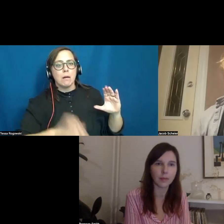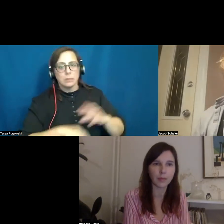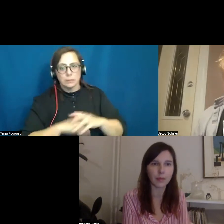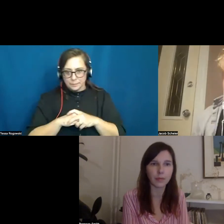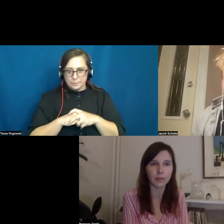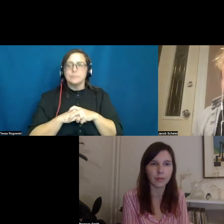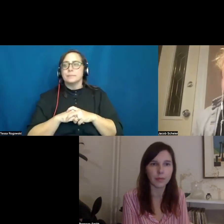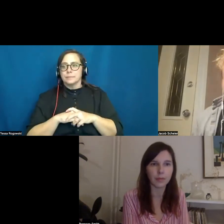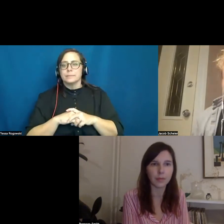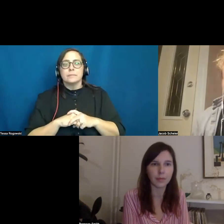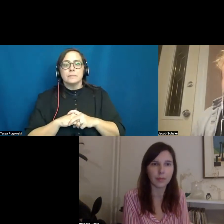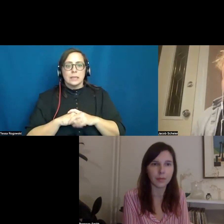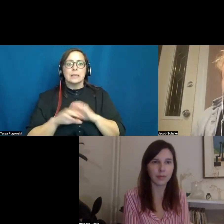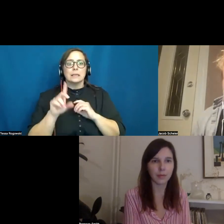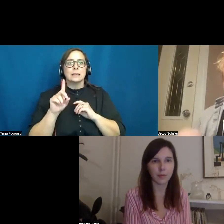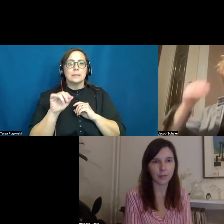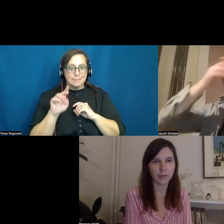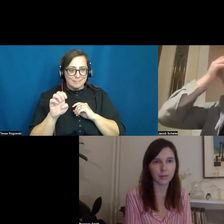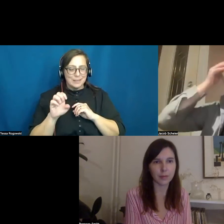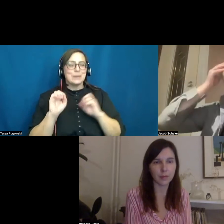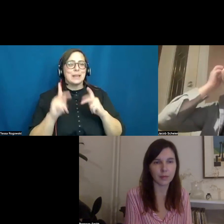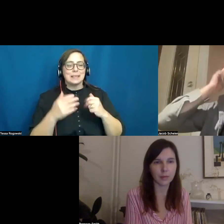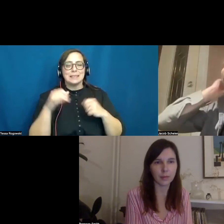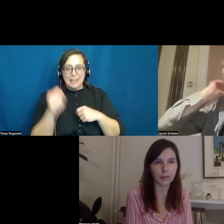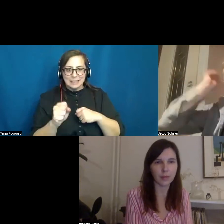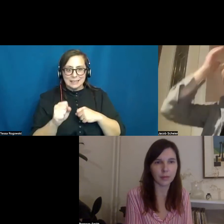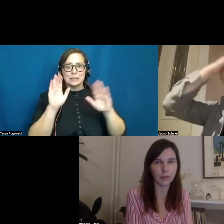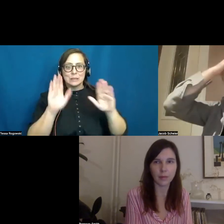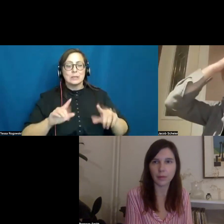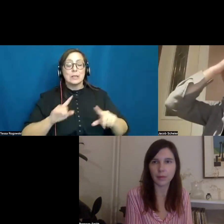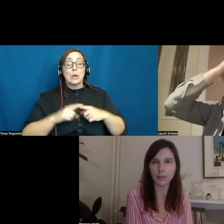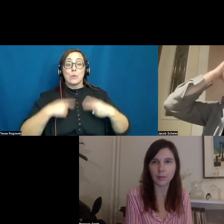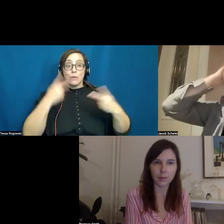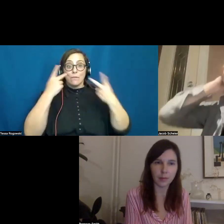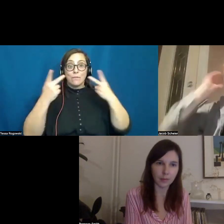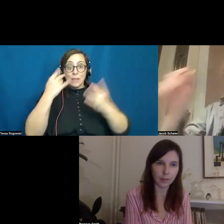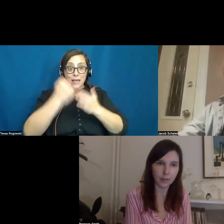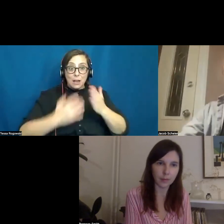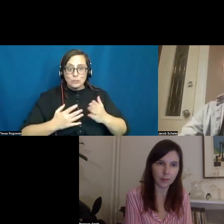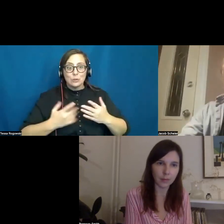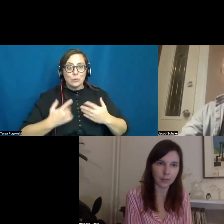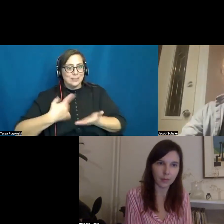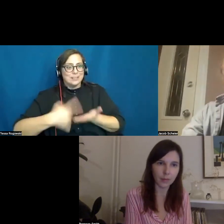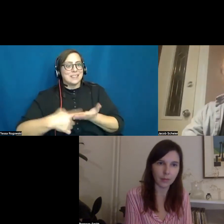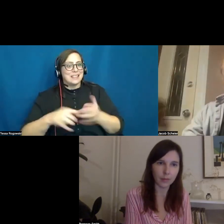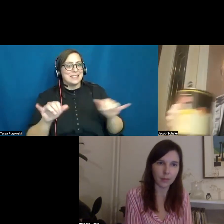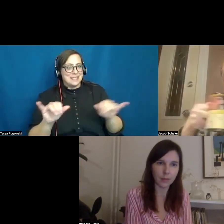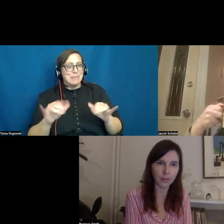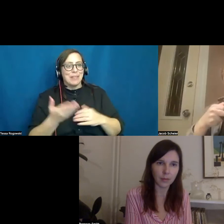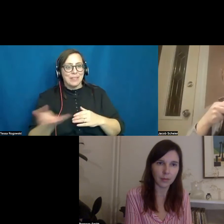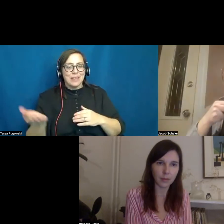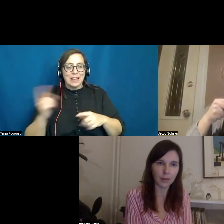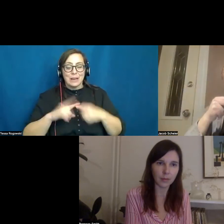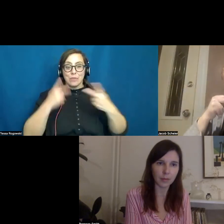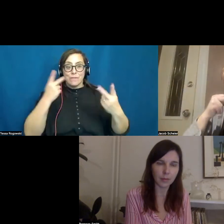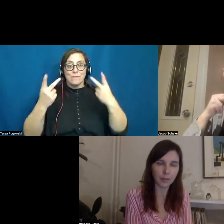Okay. Yes, great. And we talk in visual art about a similar thing, right? That in our visual